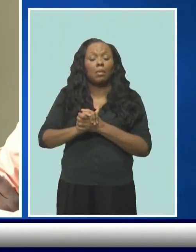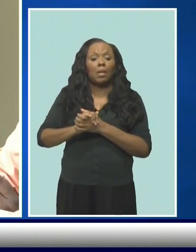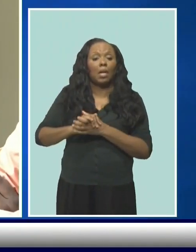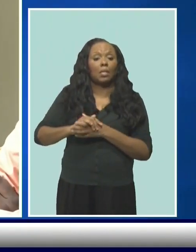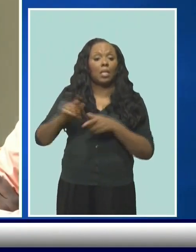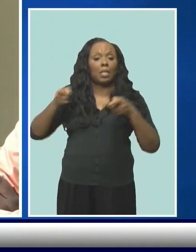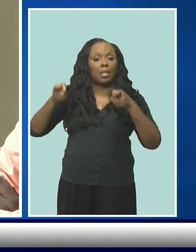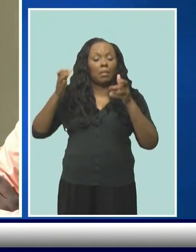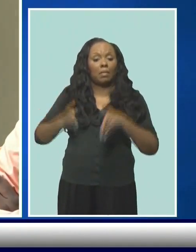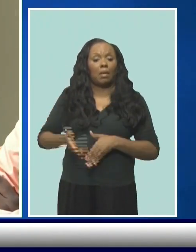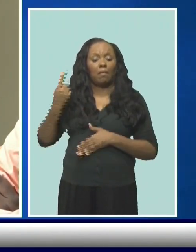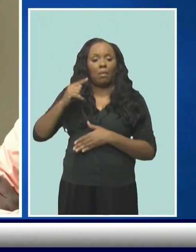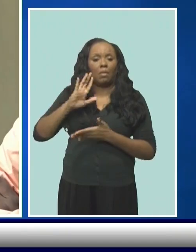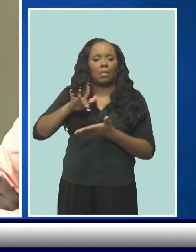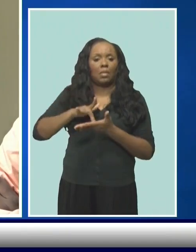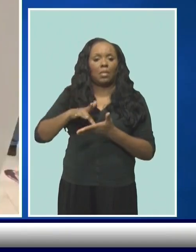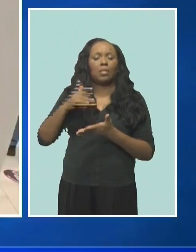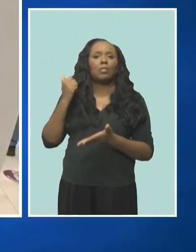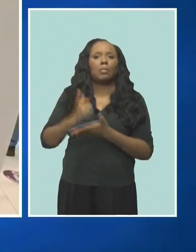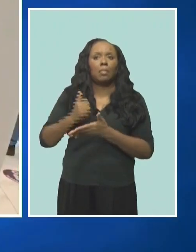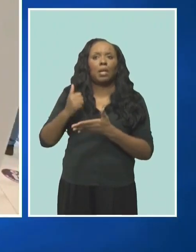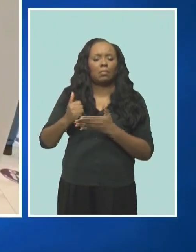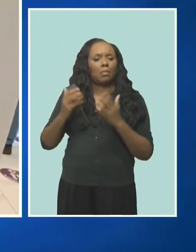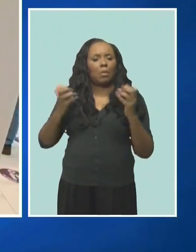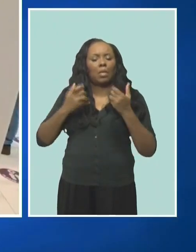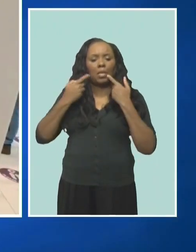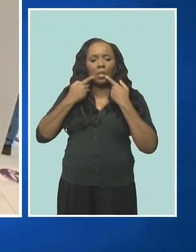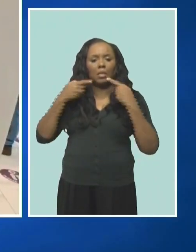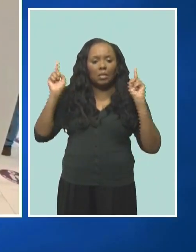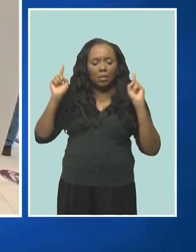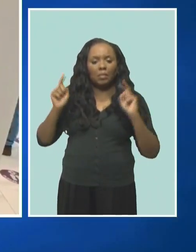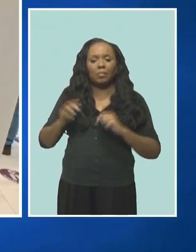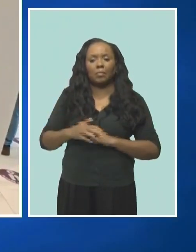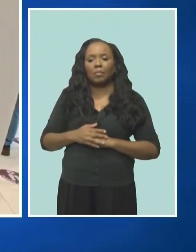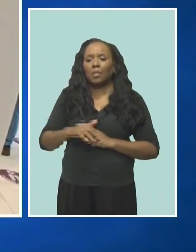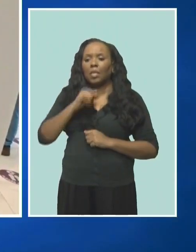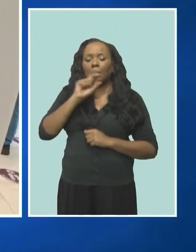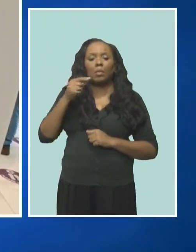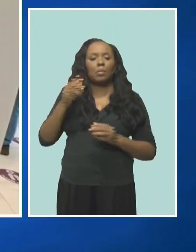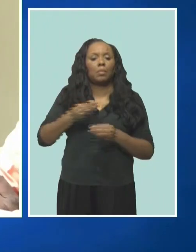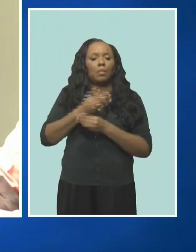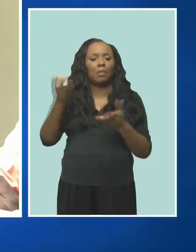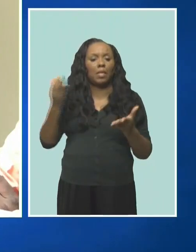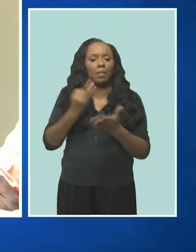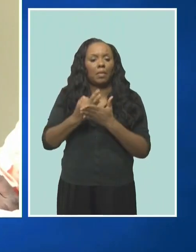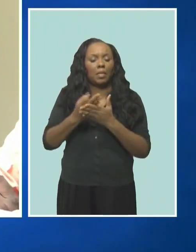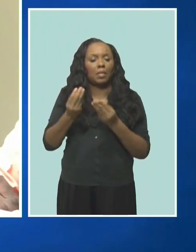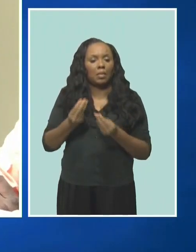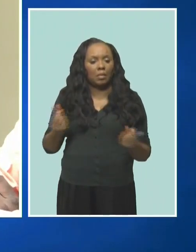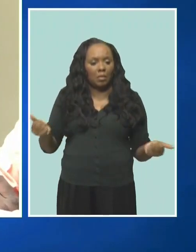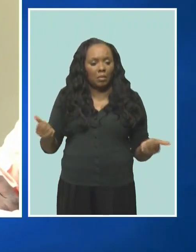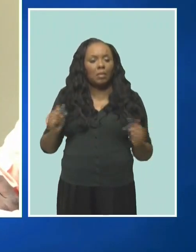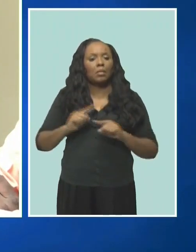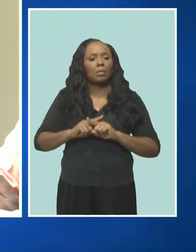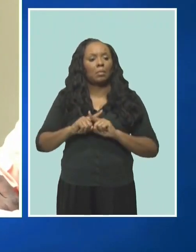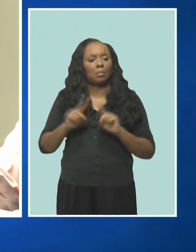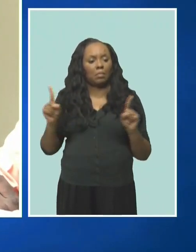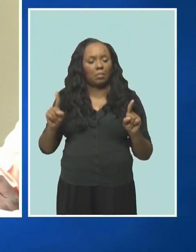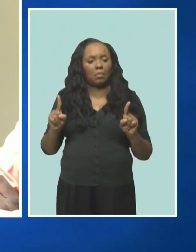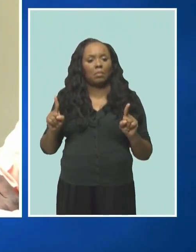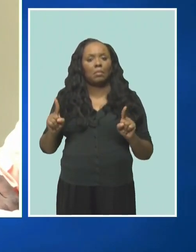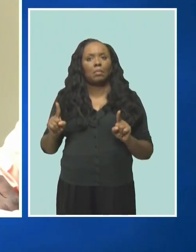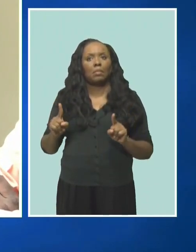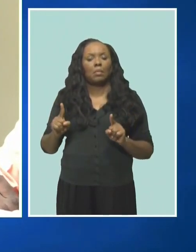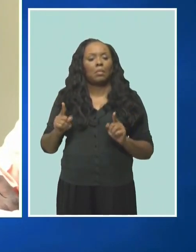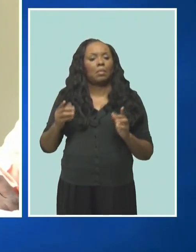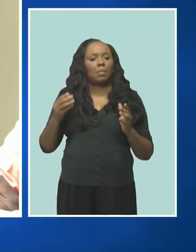achieve. At the end of the day, we need to be able to not just provide financial solutions to our members, but for them to be able to move their